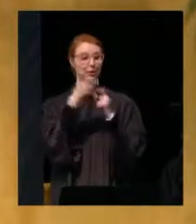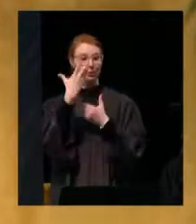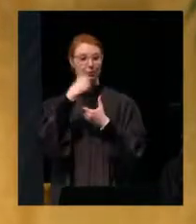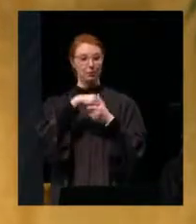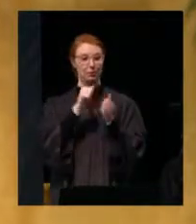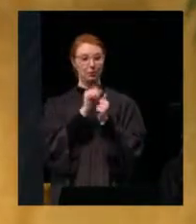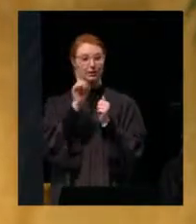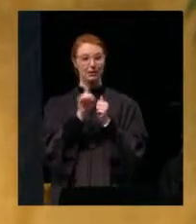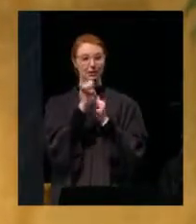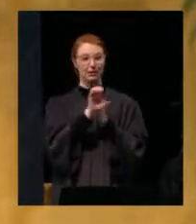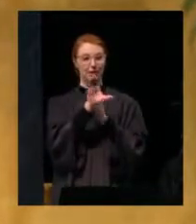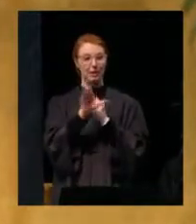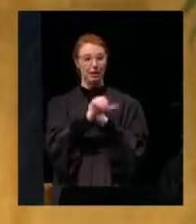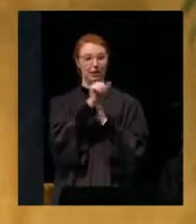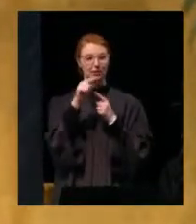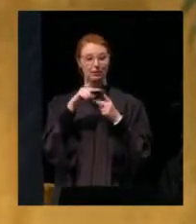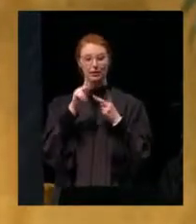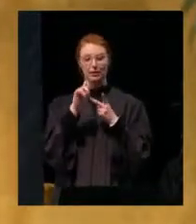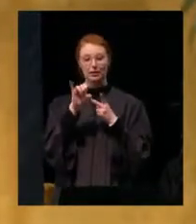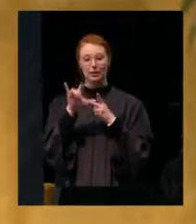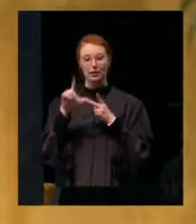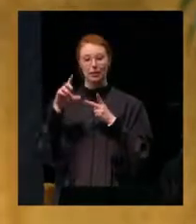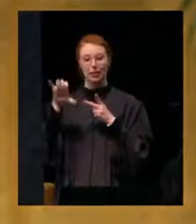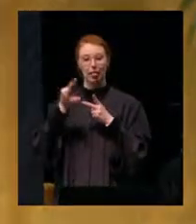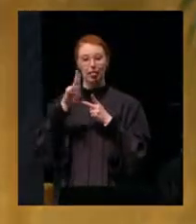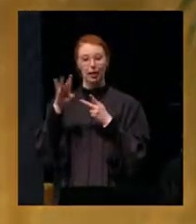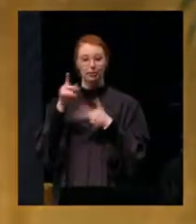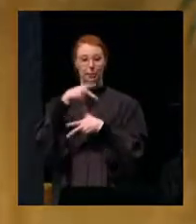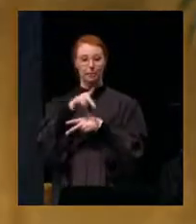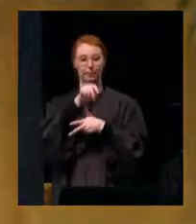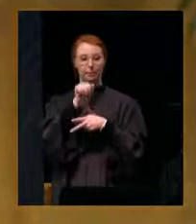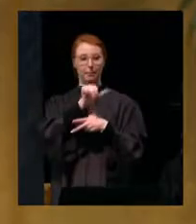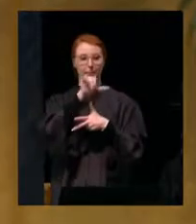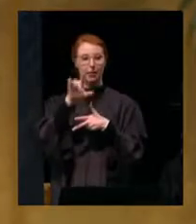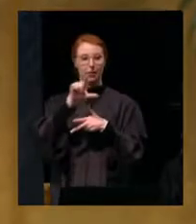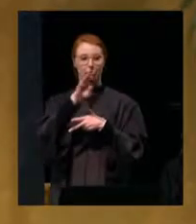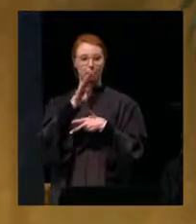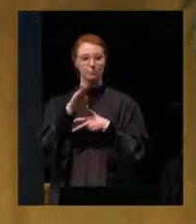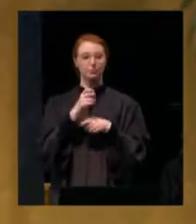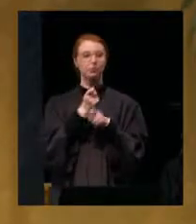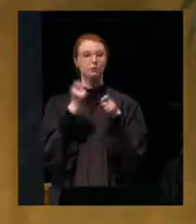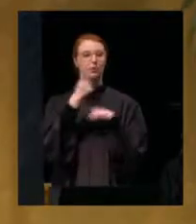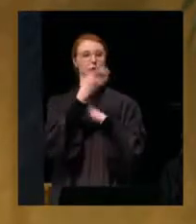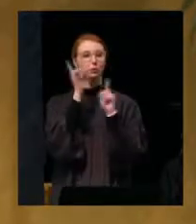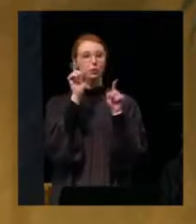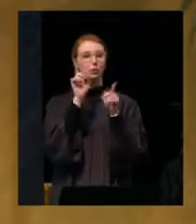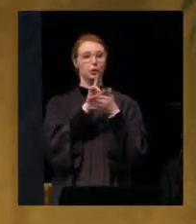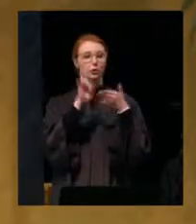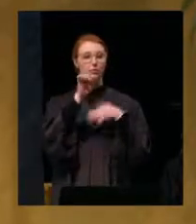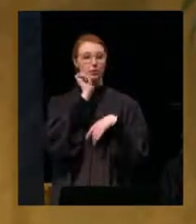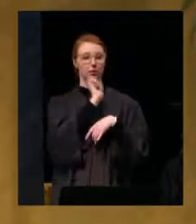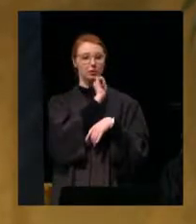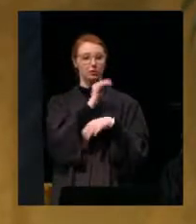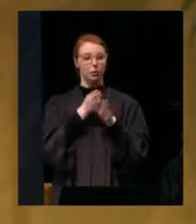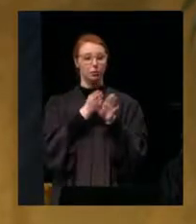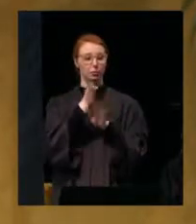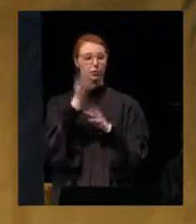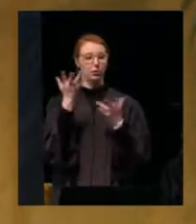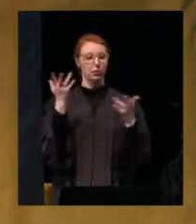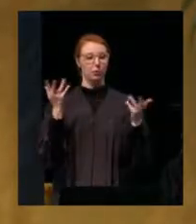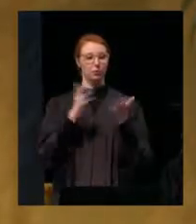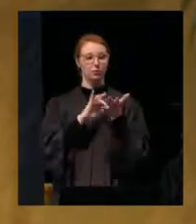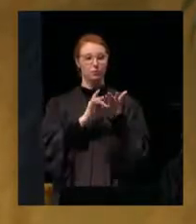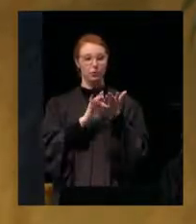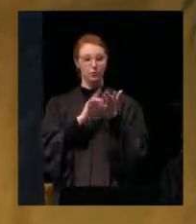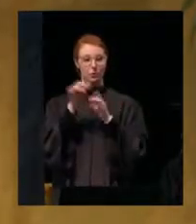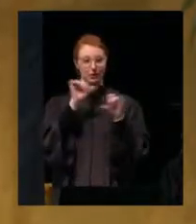DECA, Key Club, and Philanthropy and Youth. Next year, Brody will be attending the University of Arizona to major in pharmaceutical